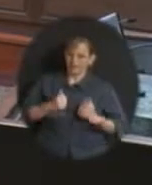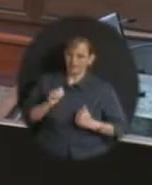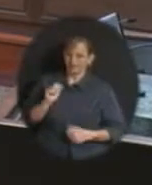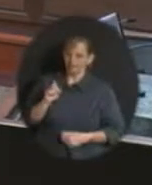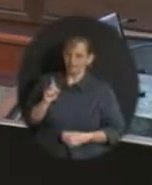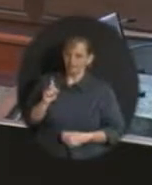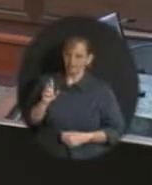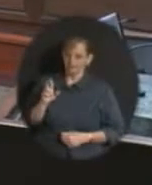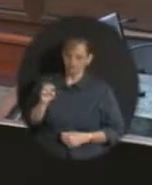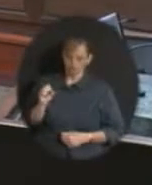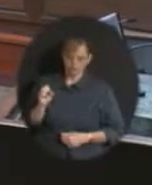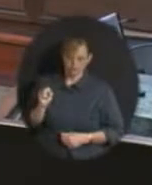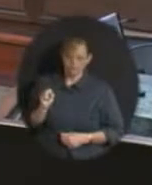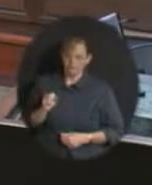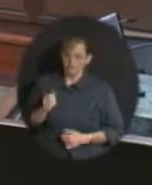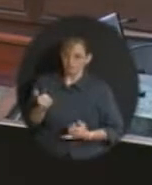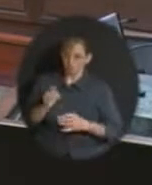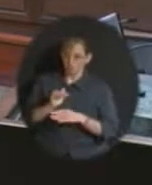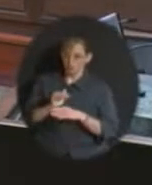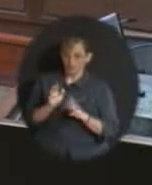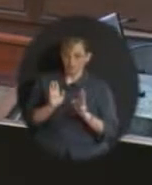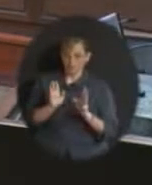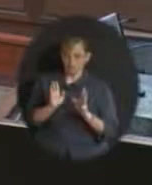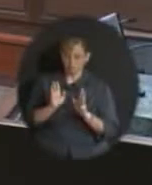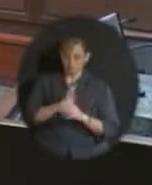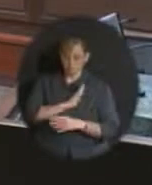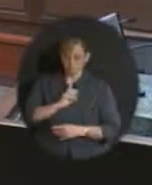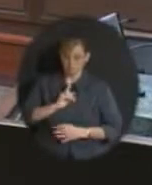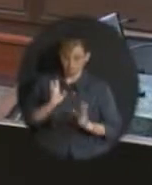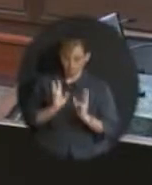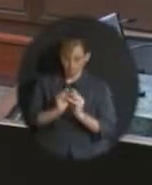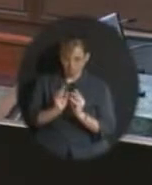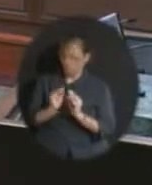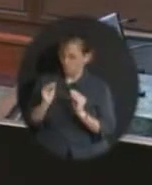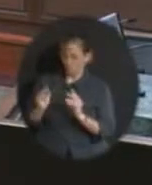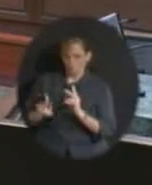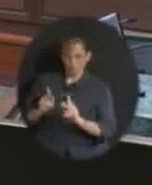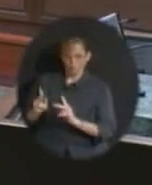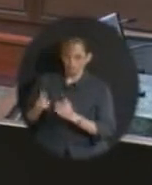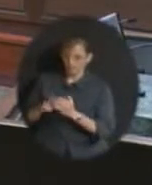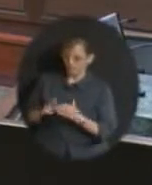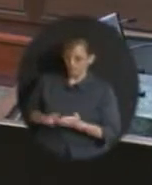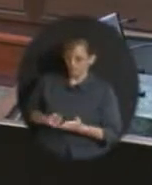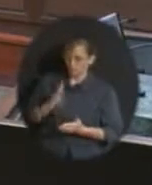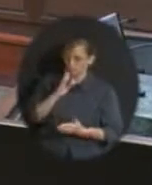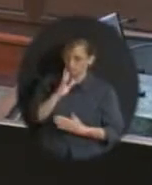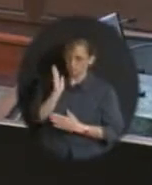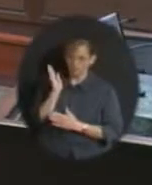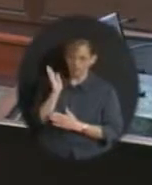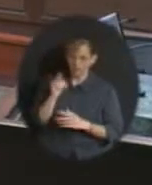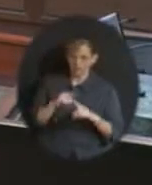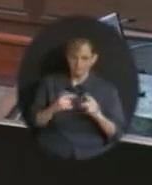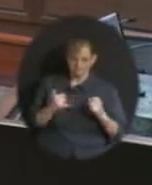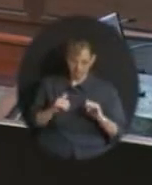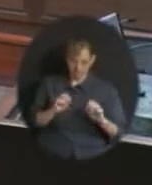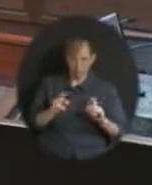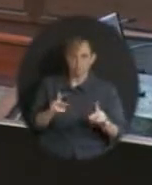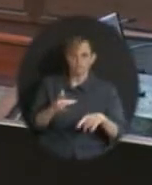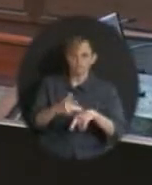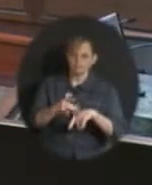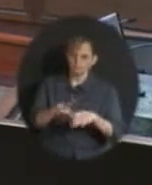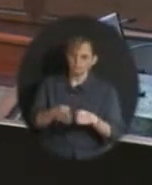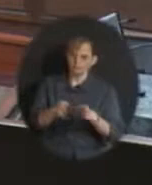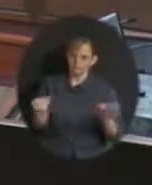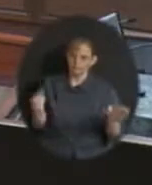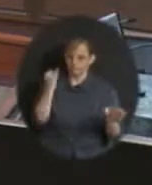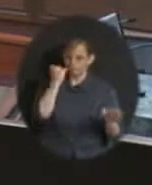When the board met this evening, there was not anyone who had registered to speak to the board, but still opportunity still is available if